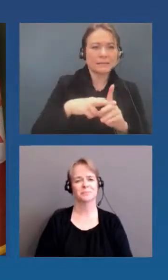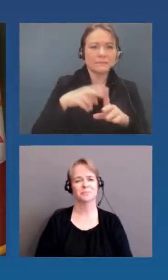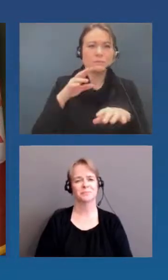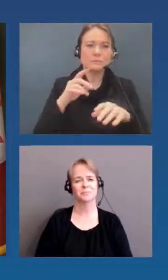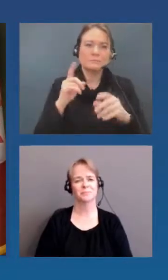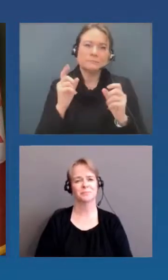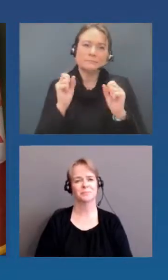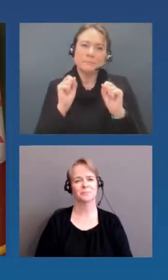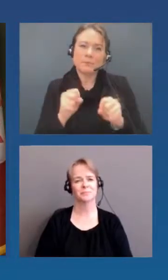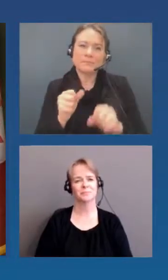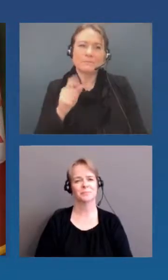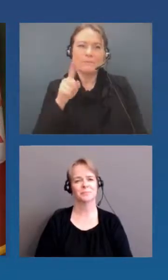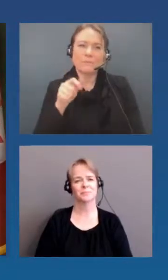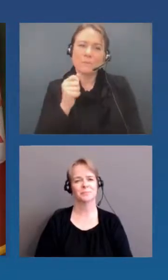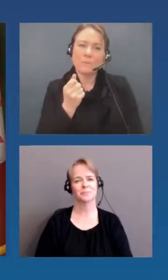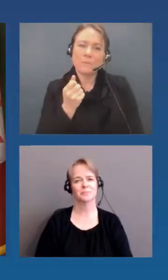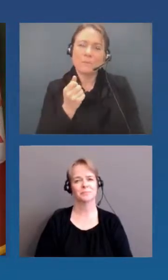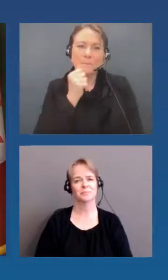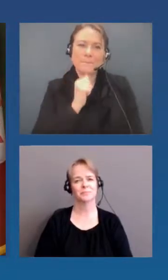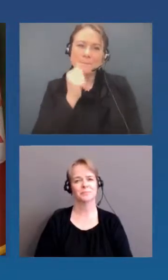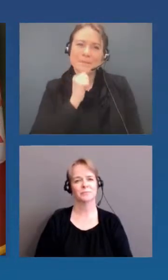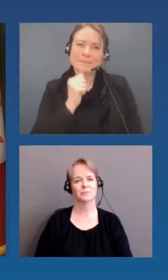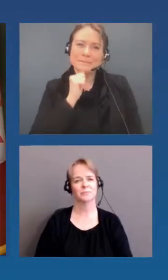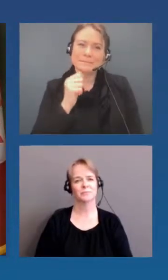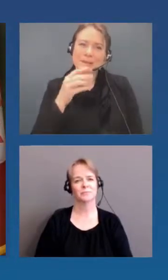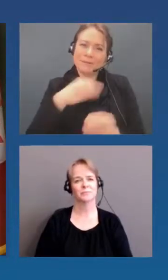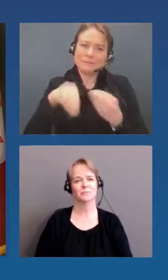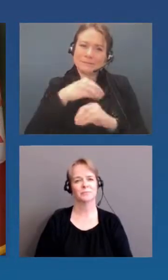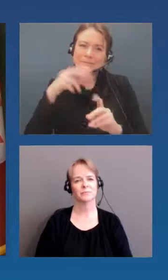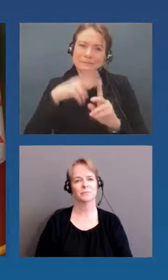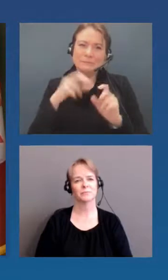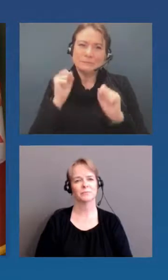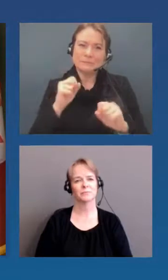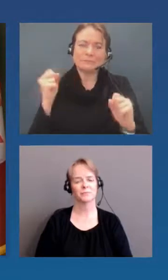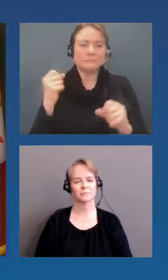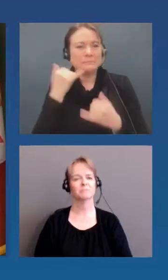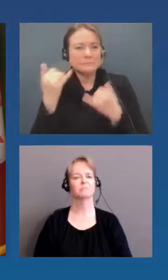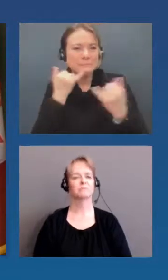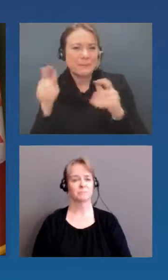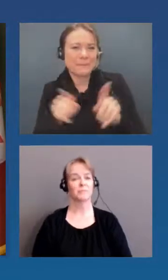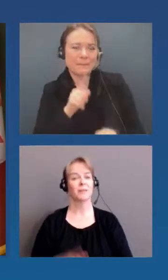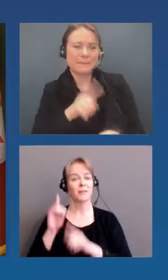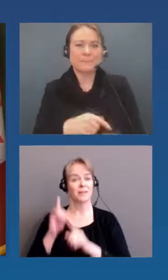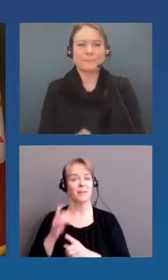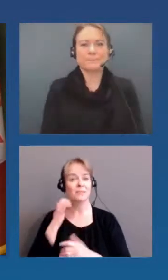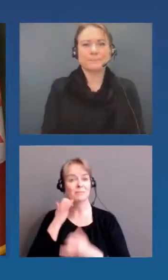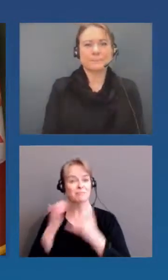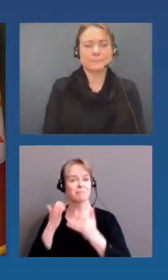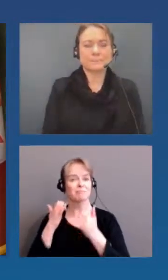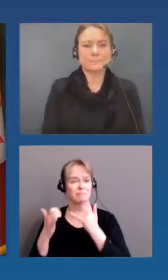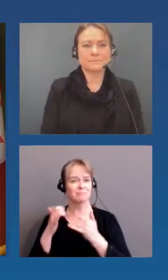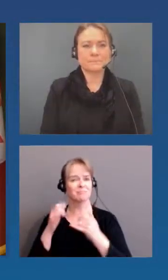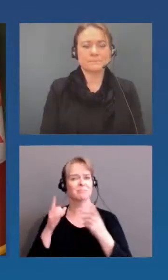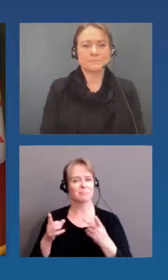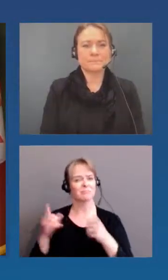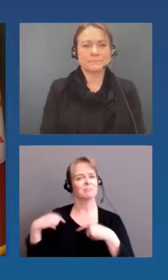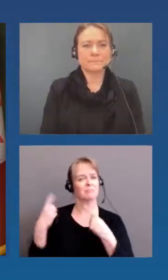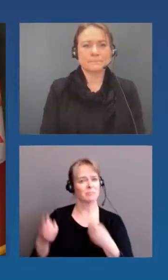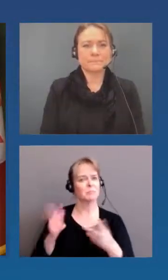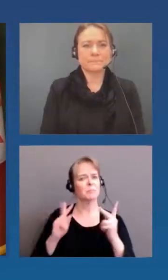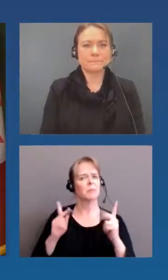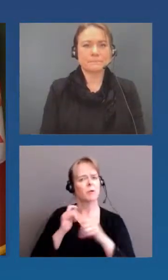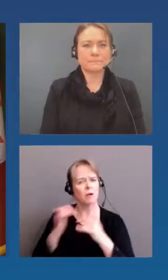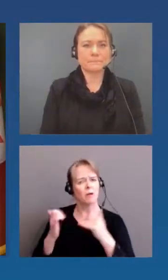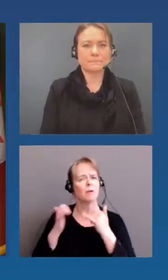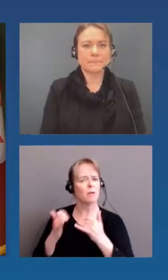temps, ils doivent être donc patients. In addition, the booking line is receiving a significant number of calls from